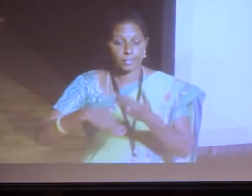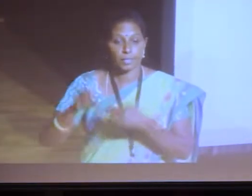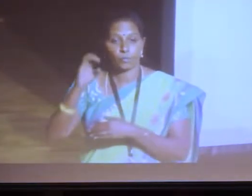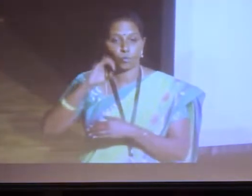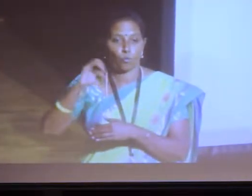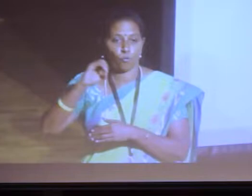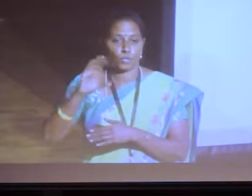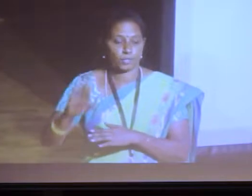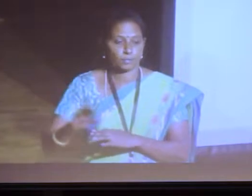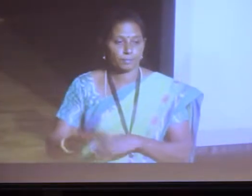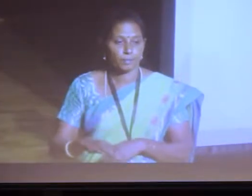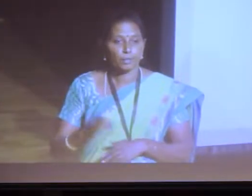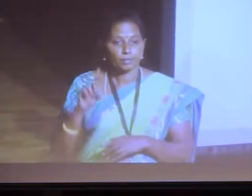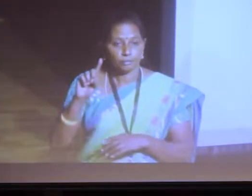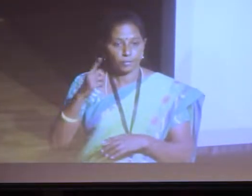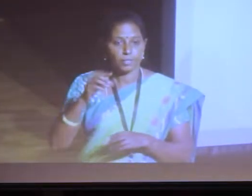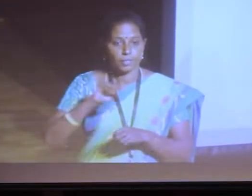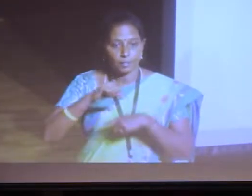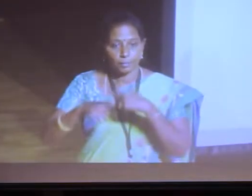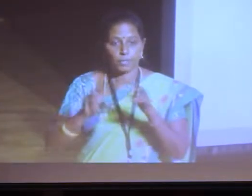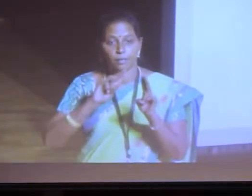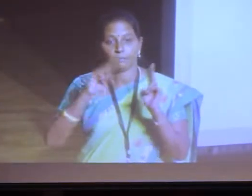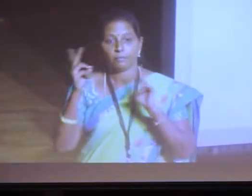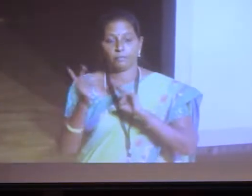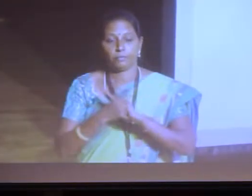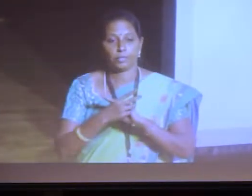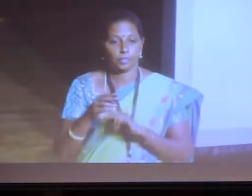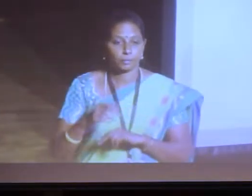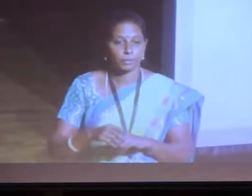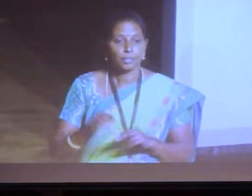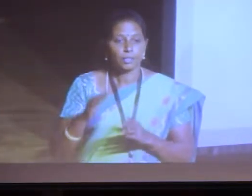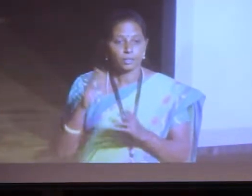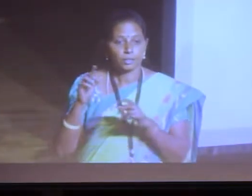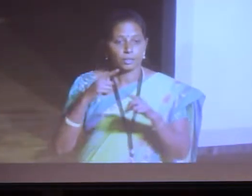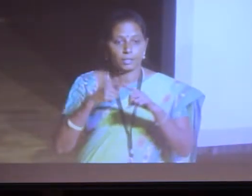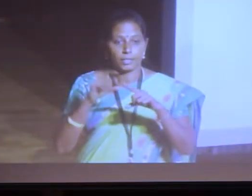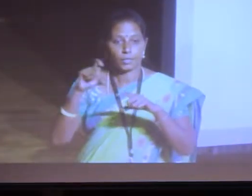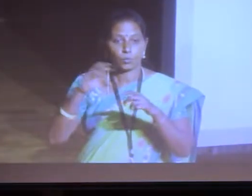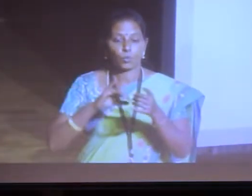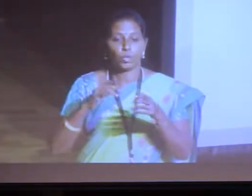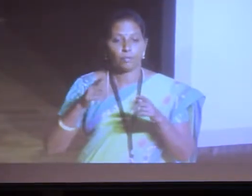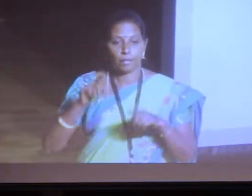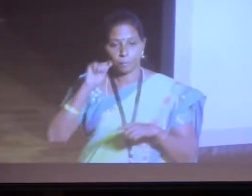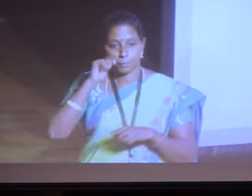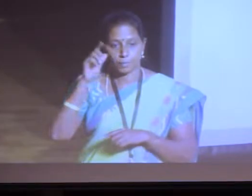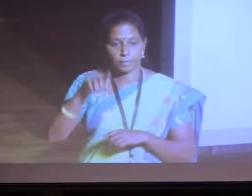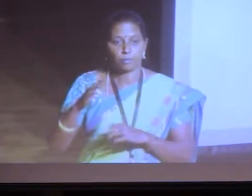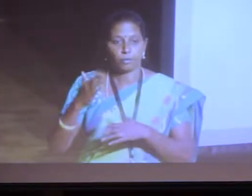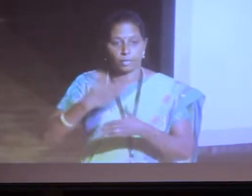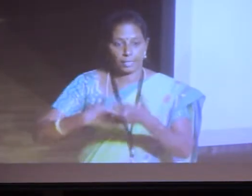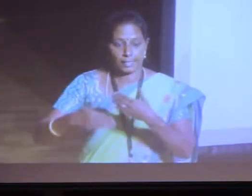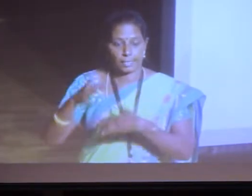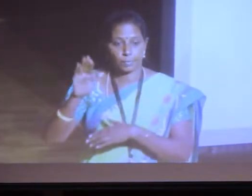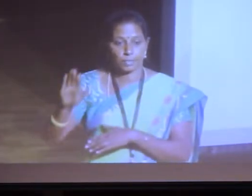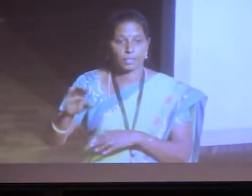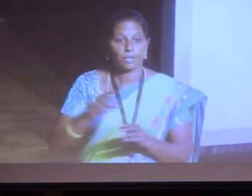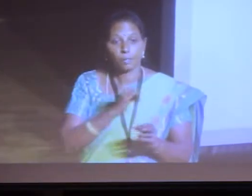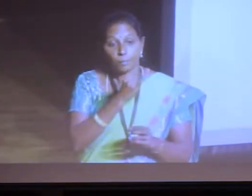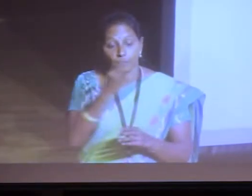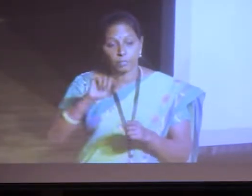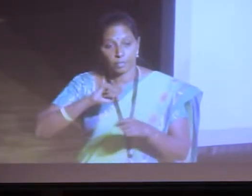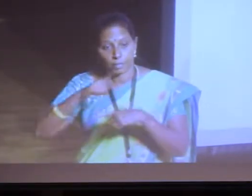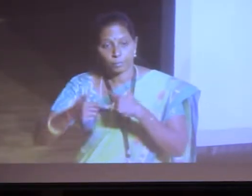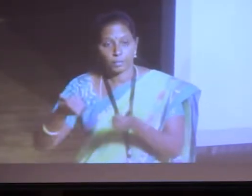Officer. So Microsoft is the first company in the world to have a CXO level person for accessibility, and many other companies